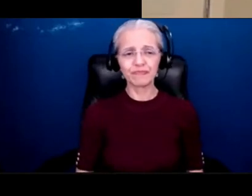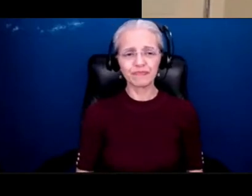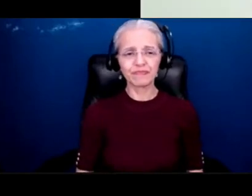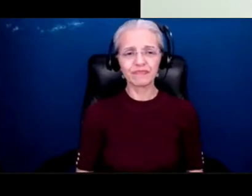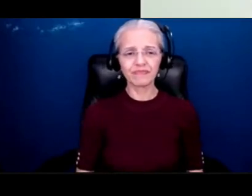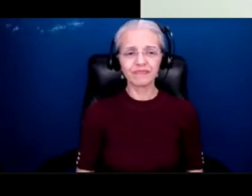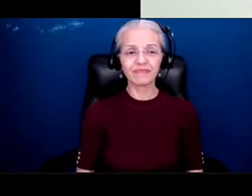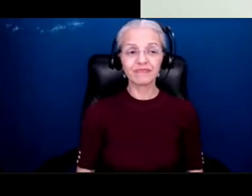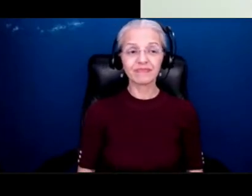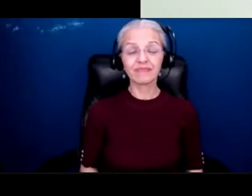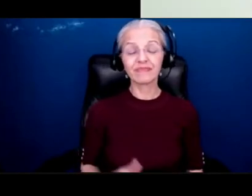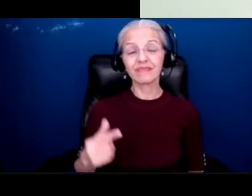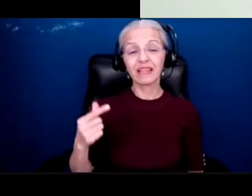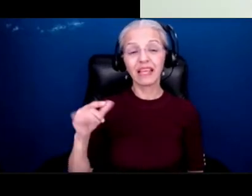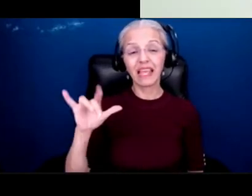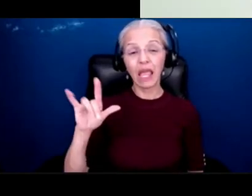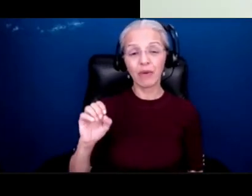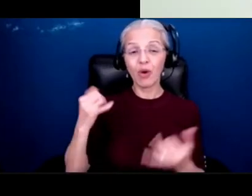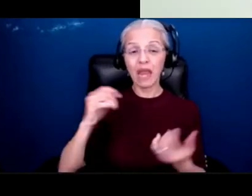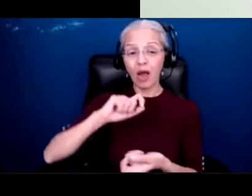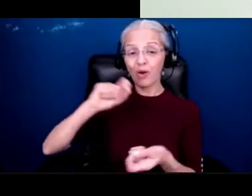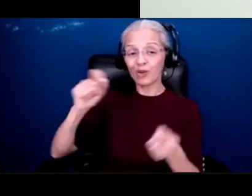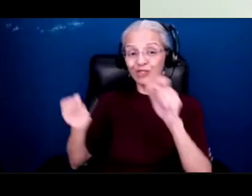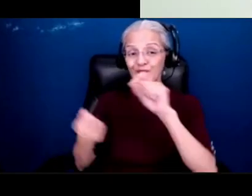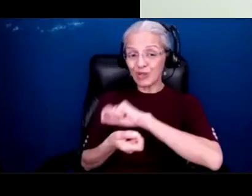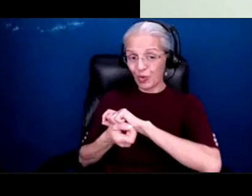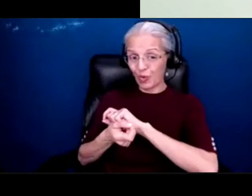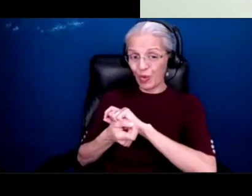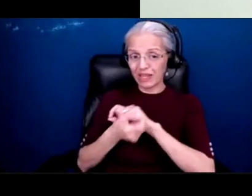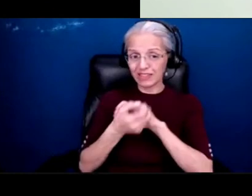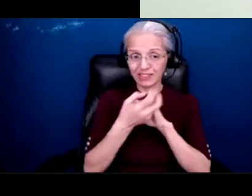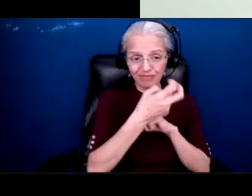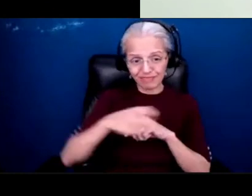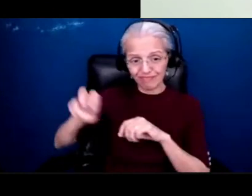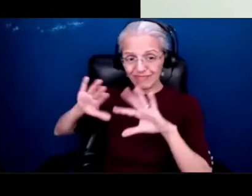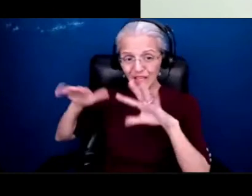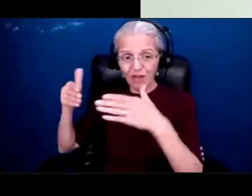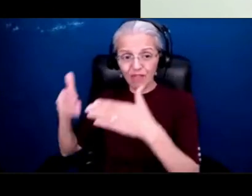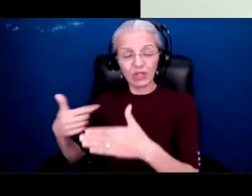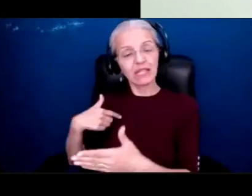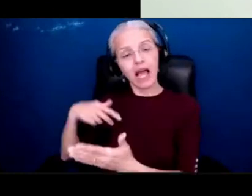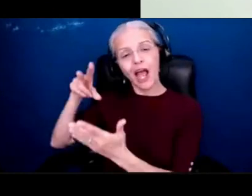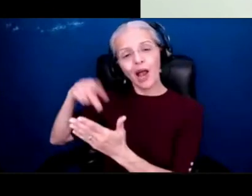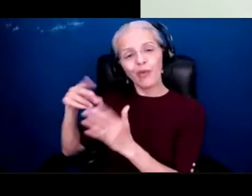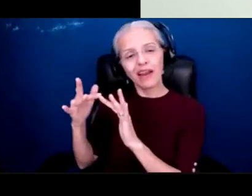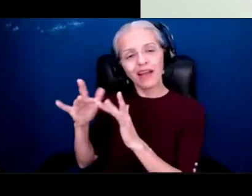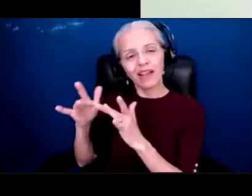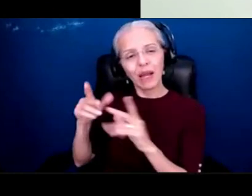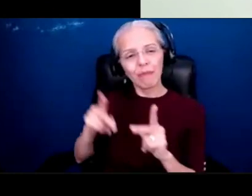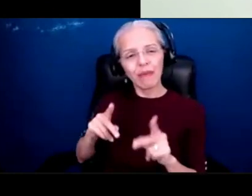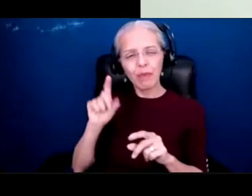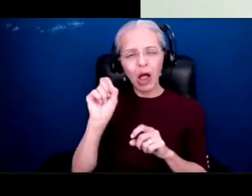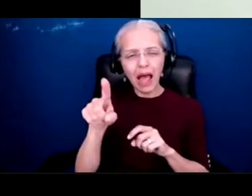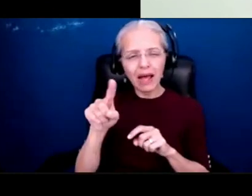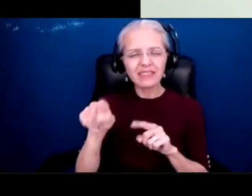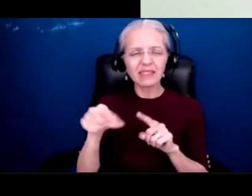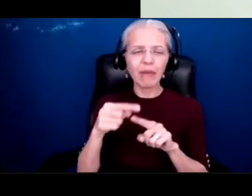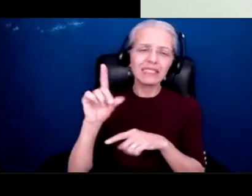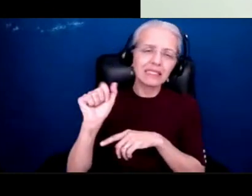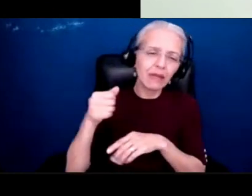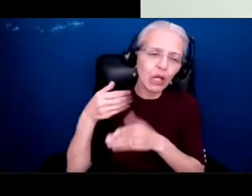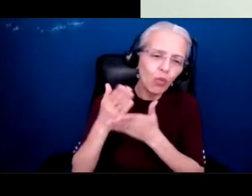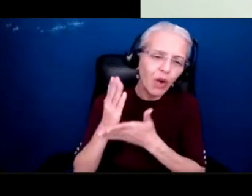So I'm going to switch gears a little bit because I read online that people often ask about disability rights,